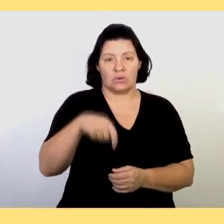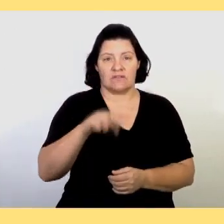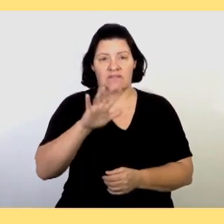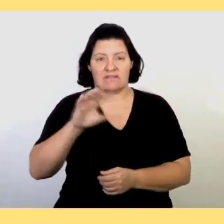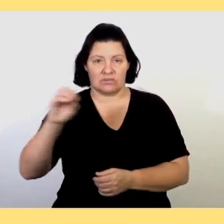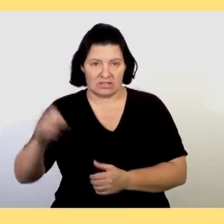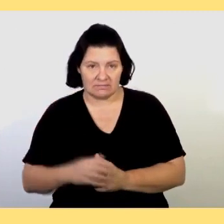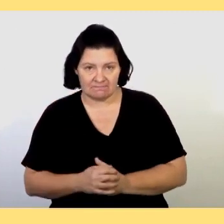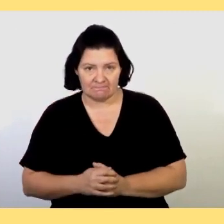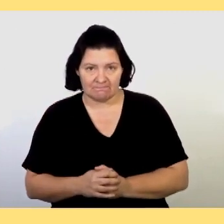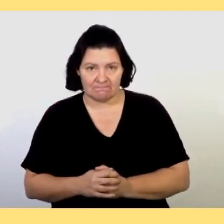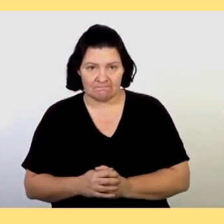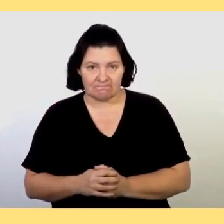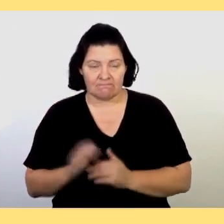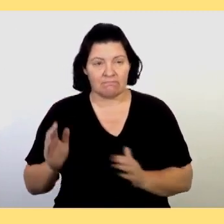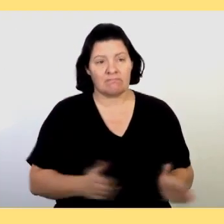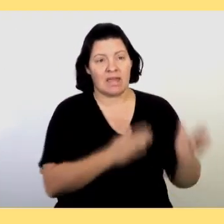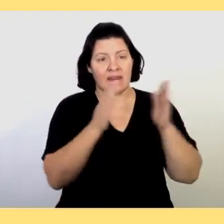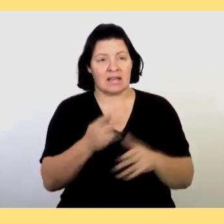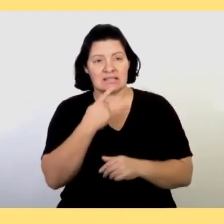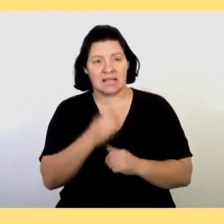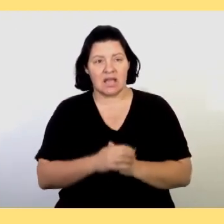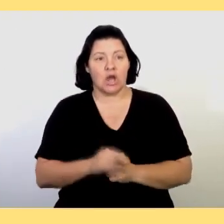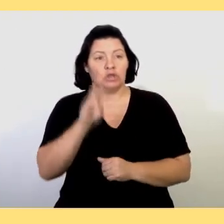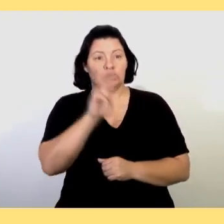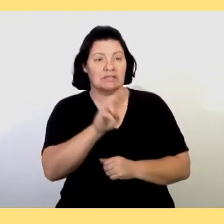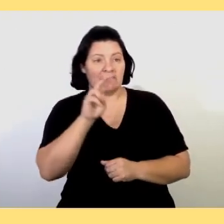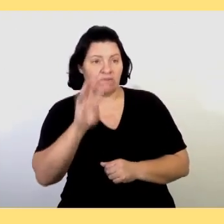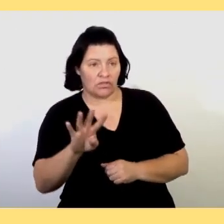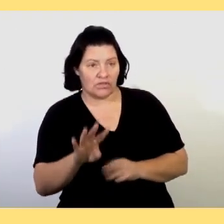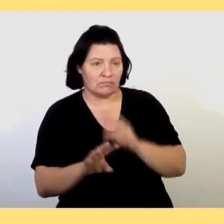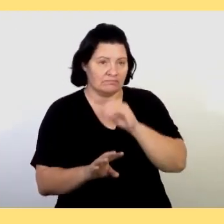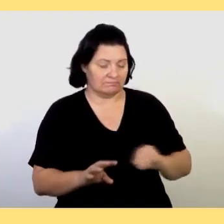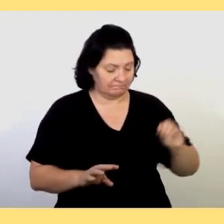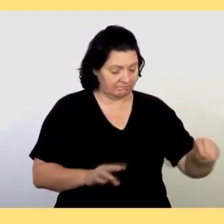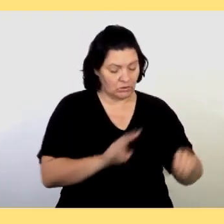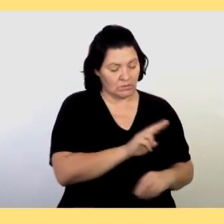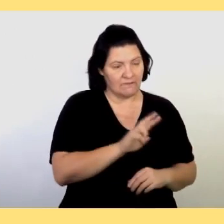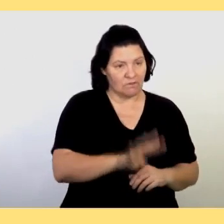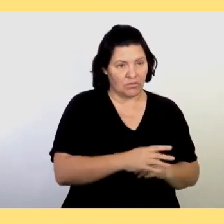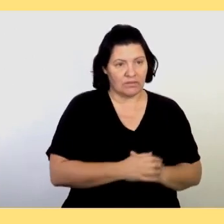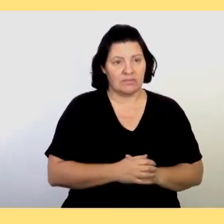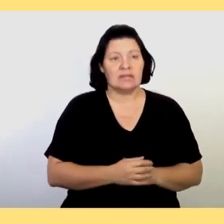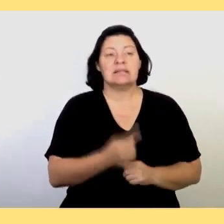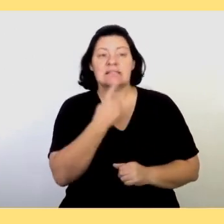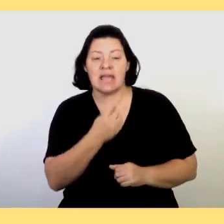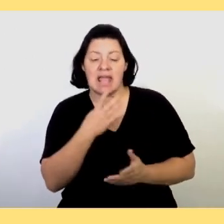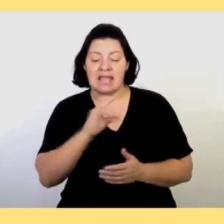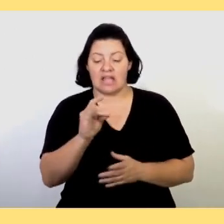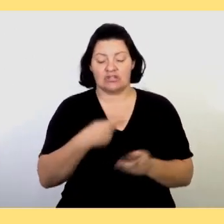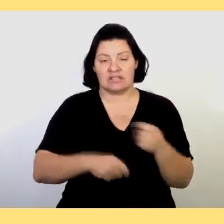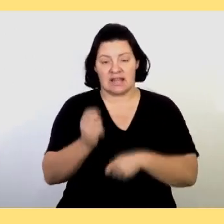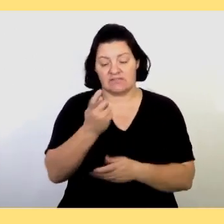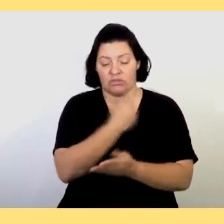8,500. Let's quickly go to the next one. It says, on the 24th, so let's come to the 24th, it says,